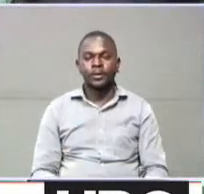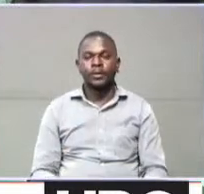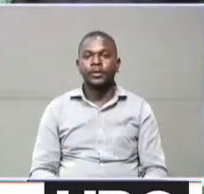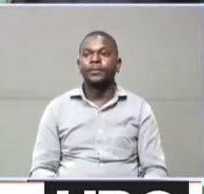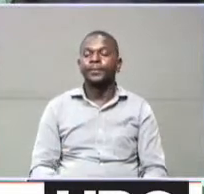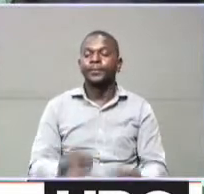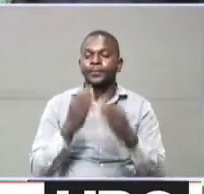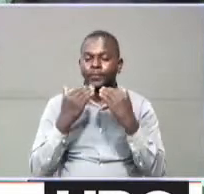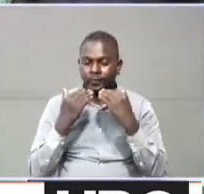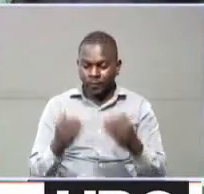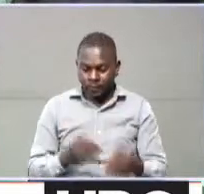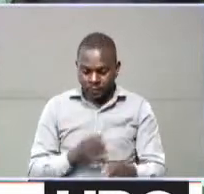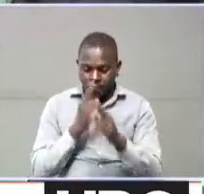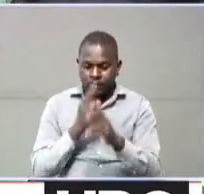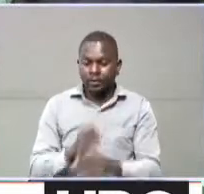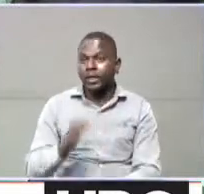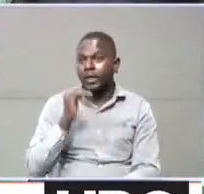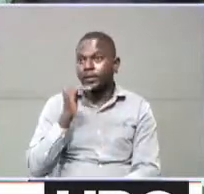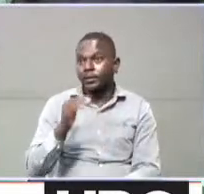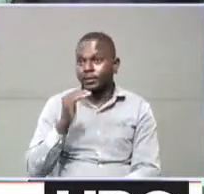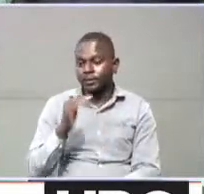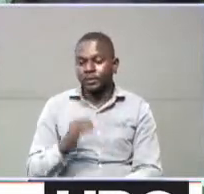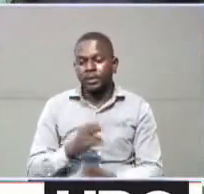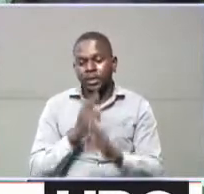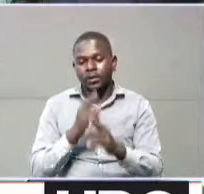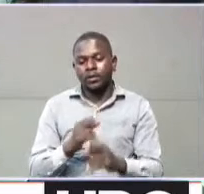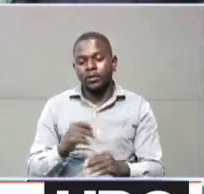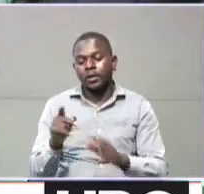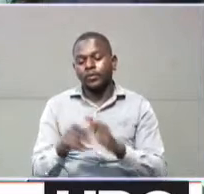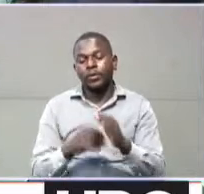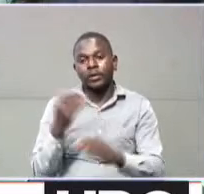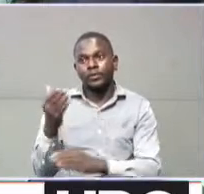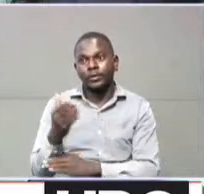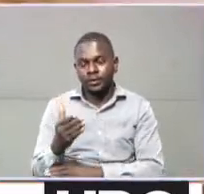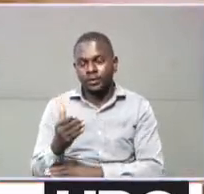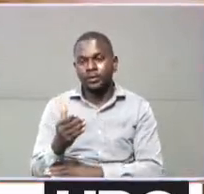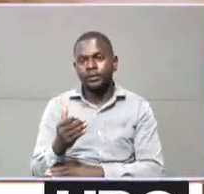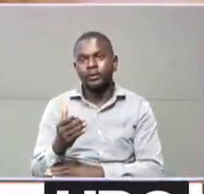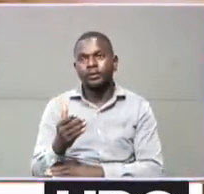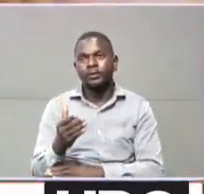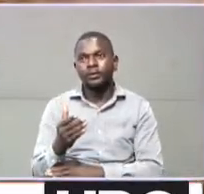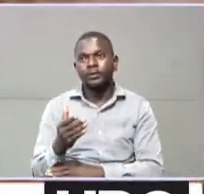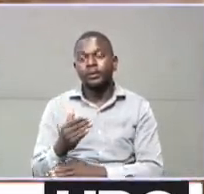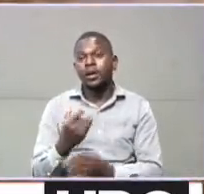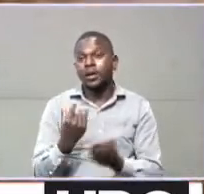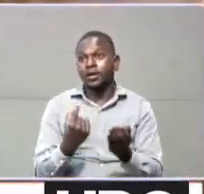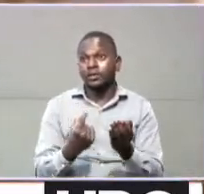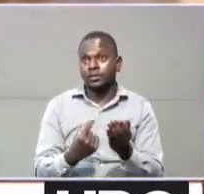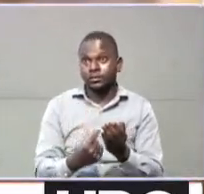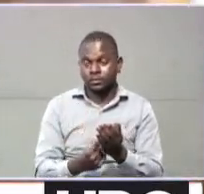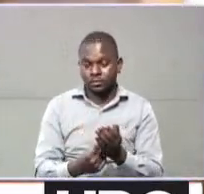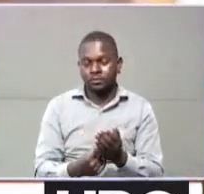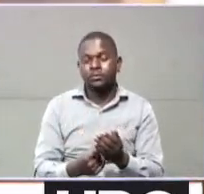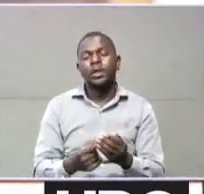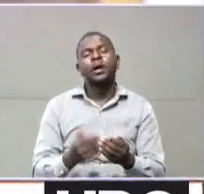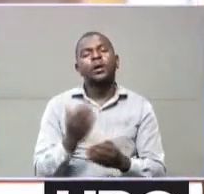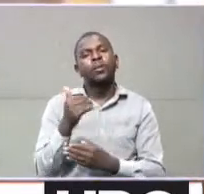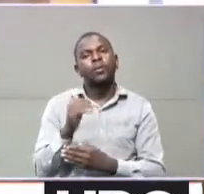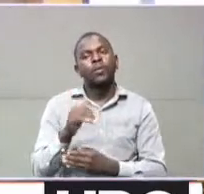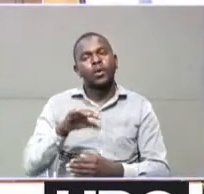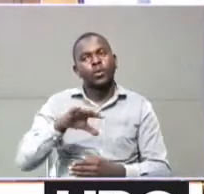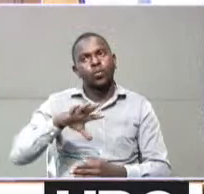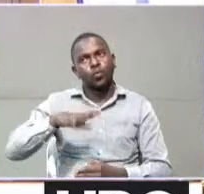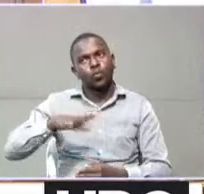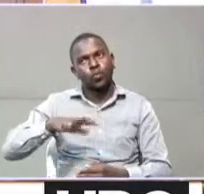thank you right honorable speaker right nobody prime minister uganda is well endured with the water